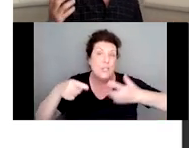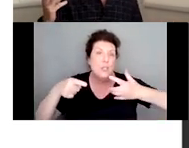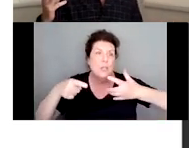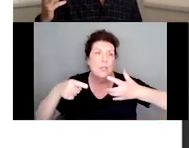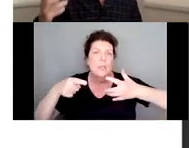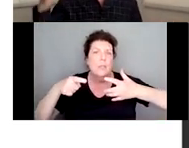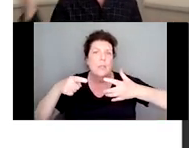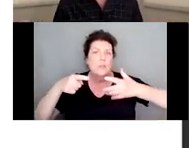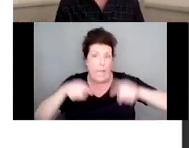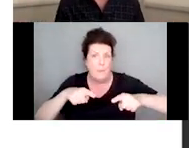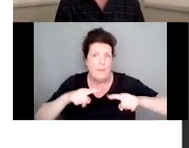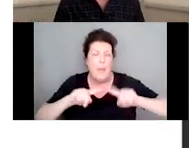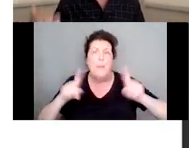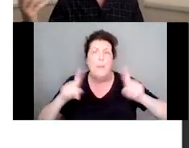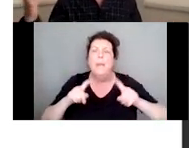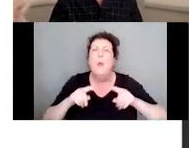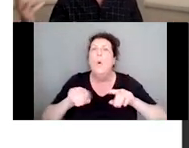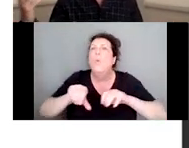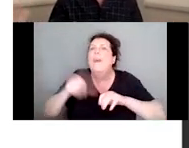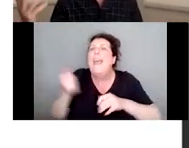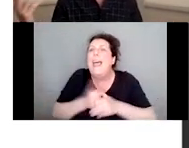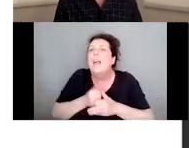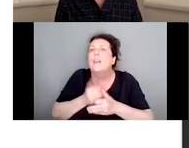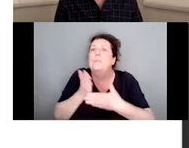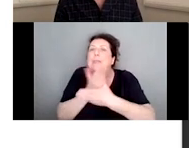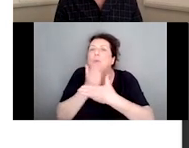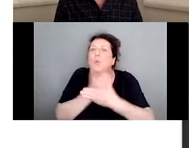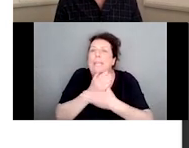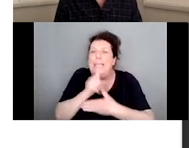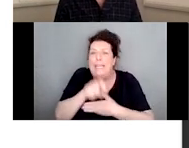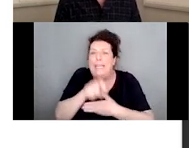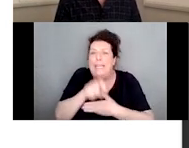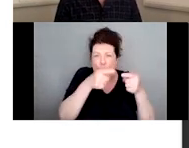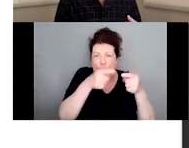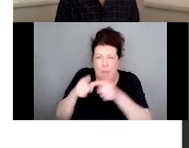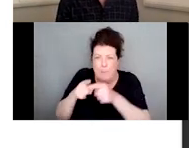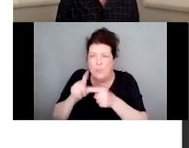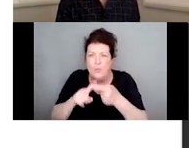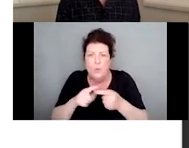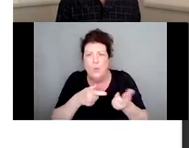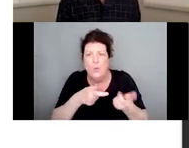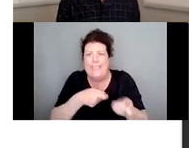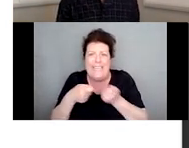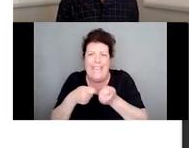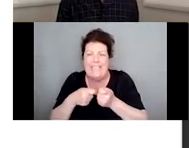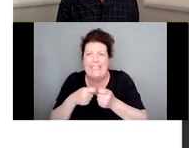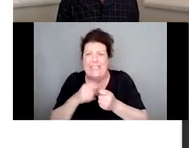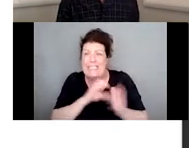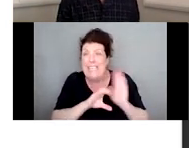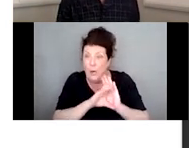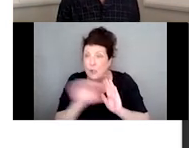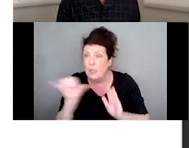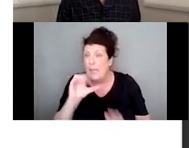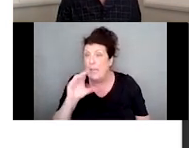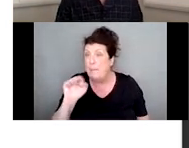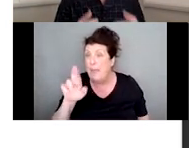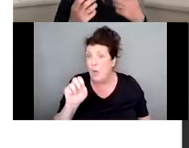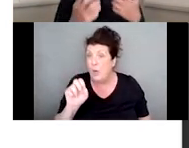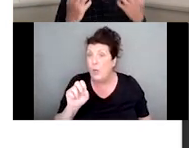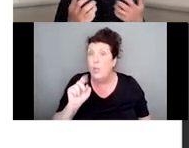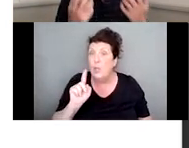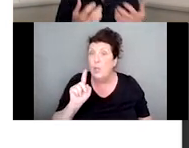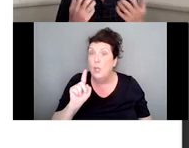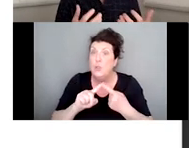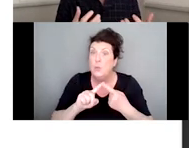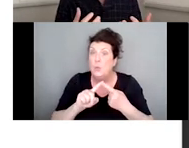character like mayor up to the attic in a believable, honest way, because she's been so, you know, it's, it's a